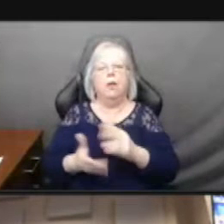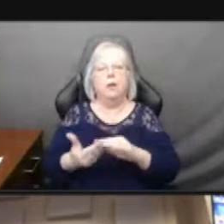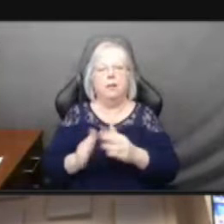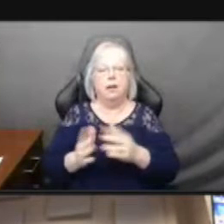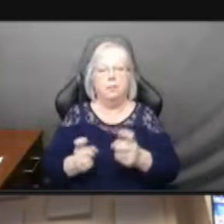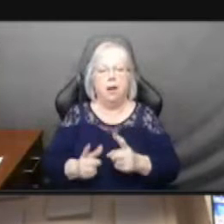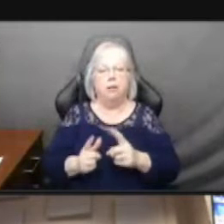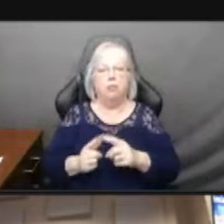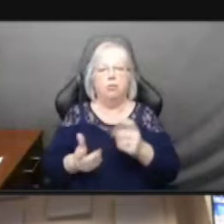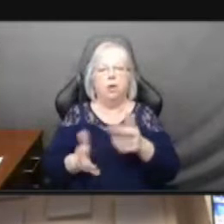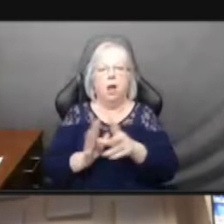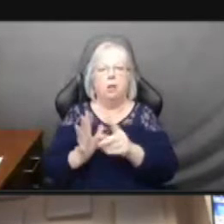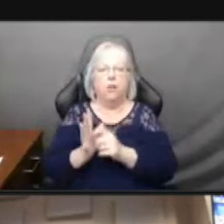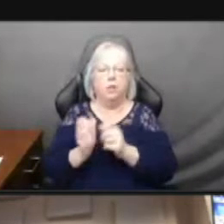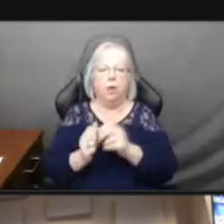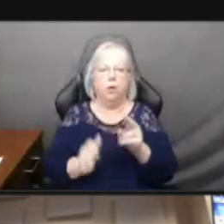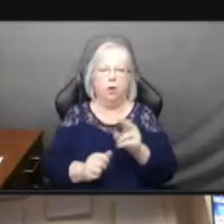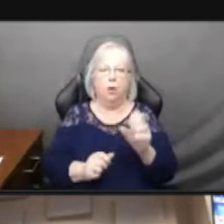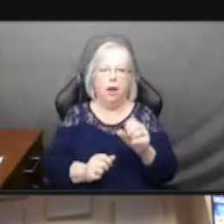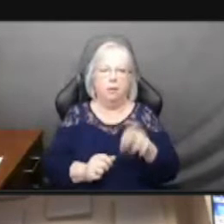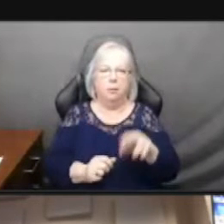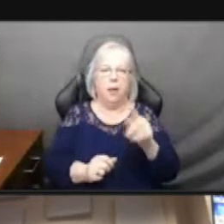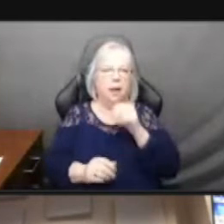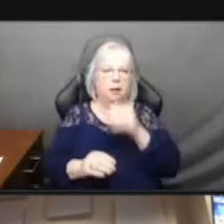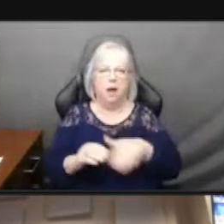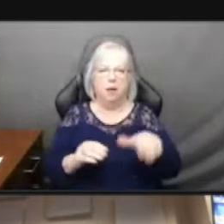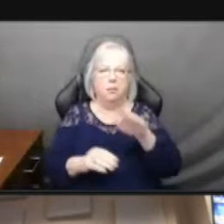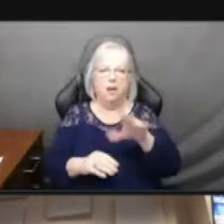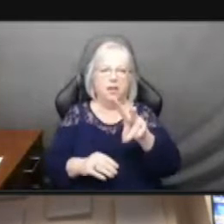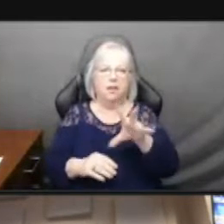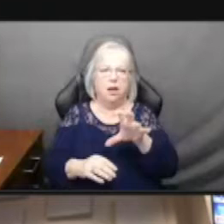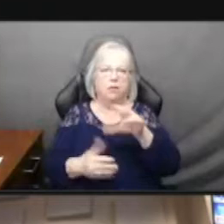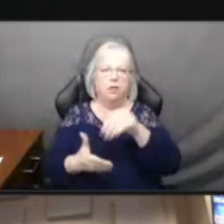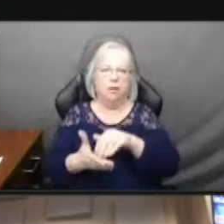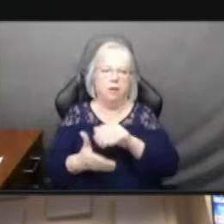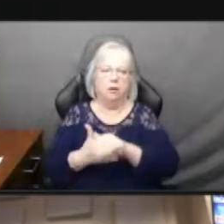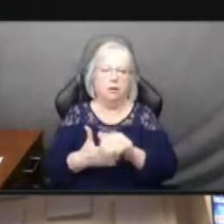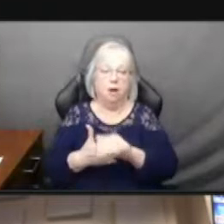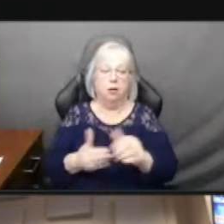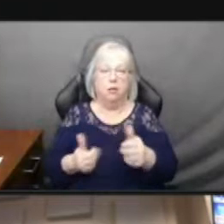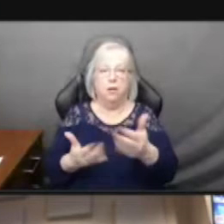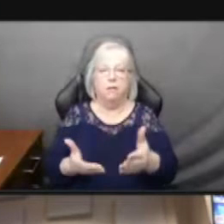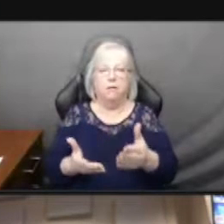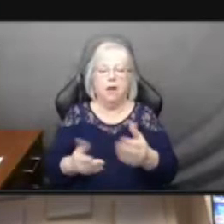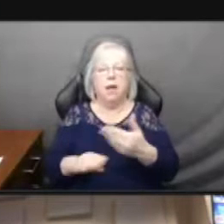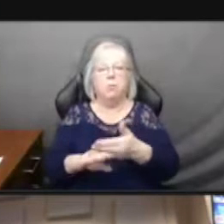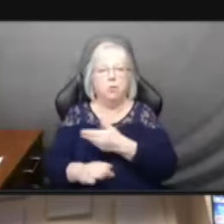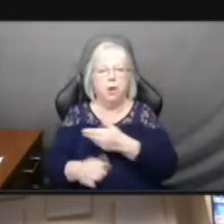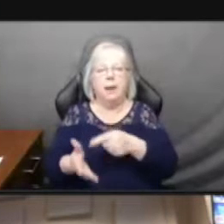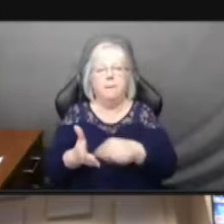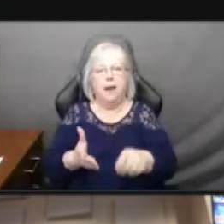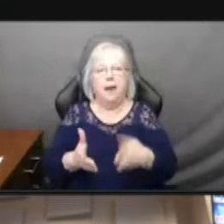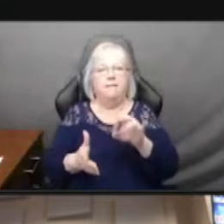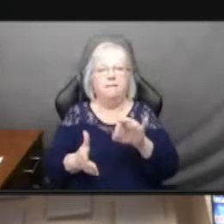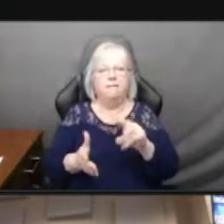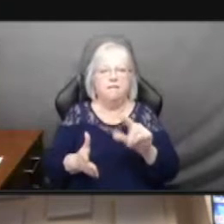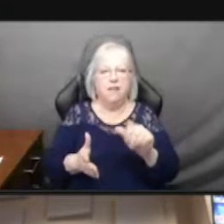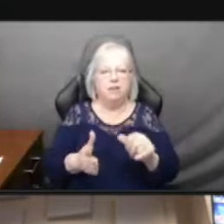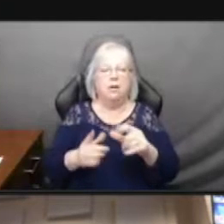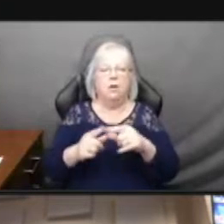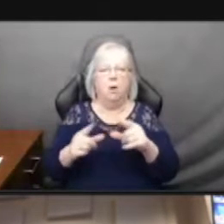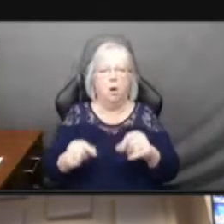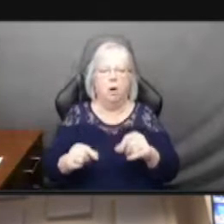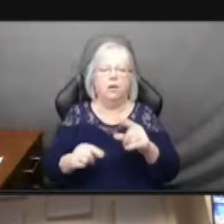into a contract with U.S. Bank in an amount not to exceed $700,000 to provide prepaid Visa rewards cards in